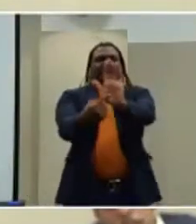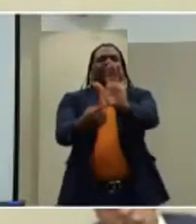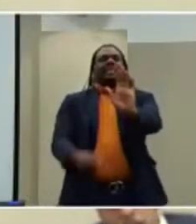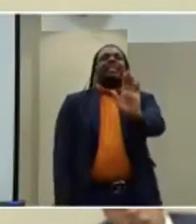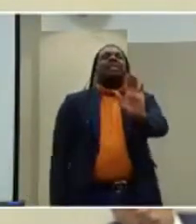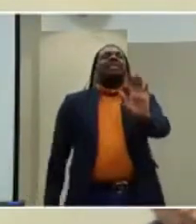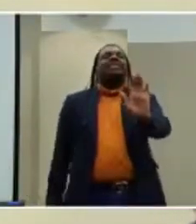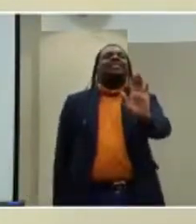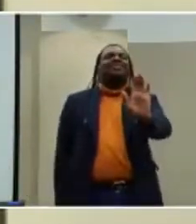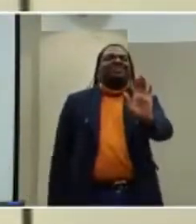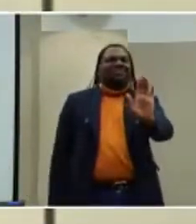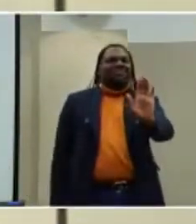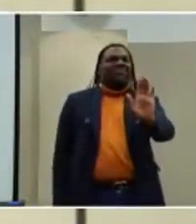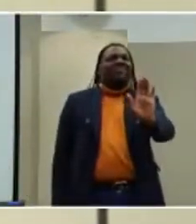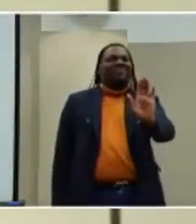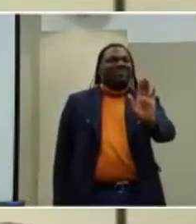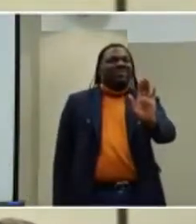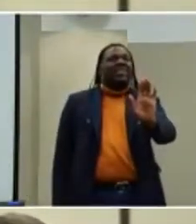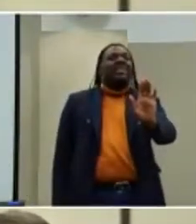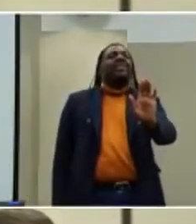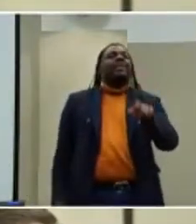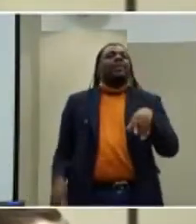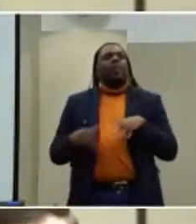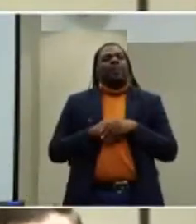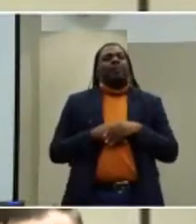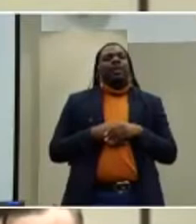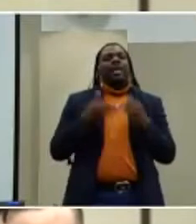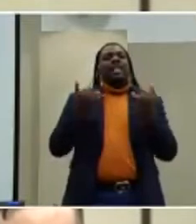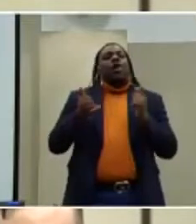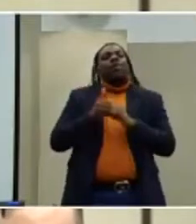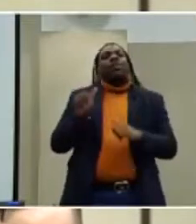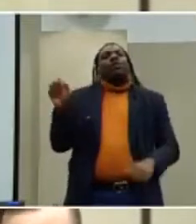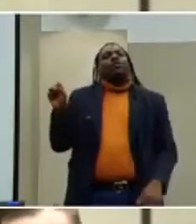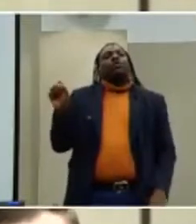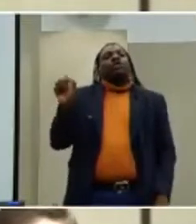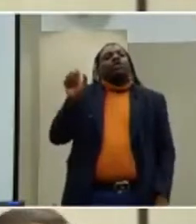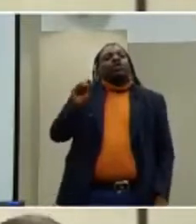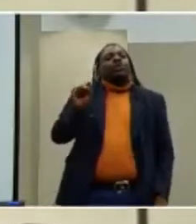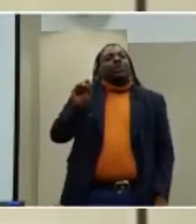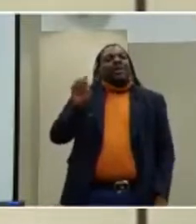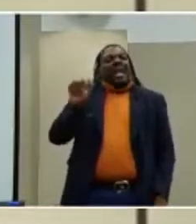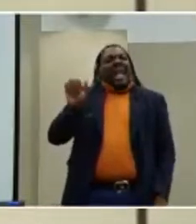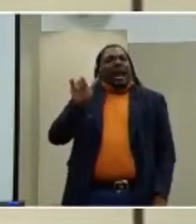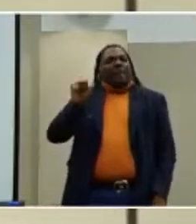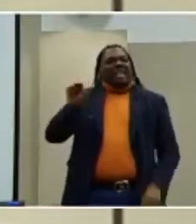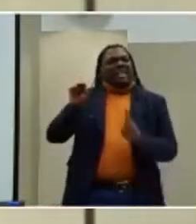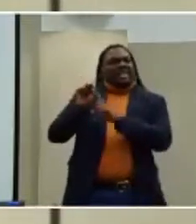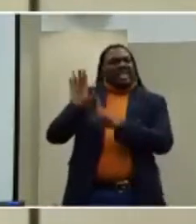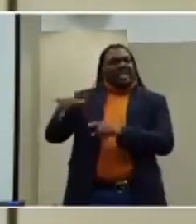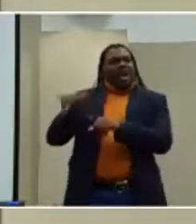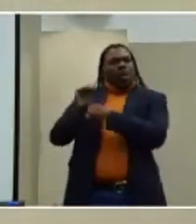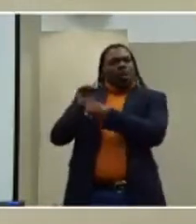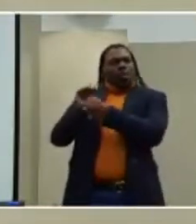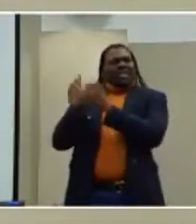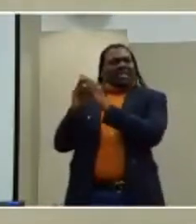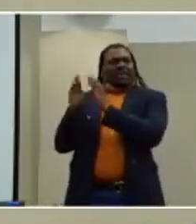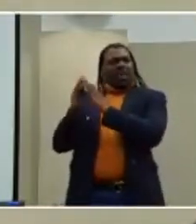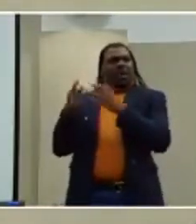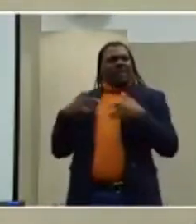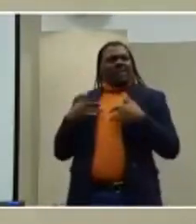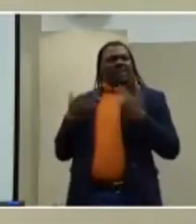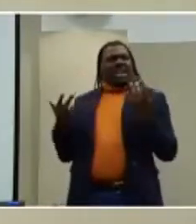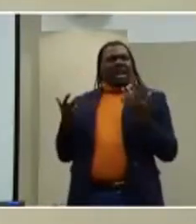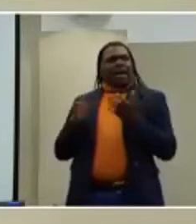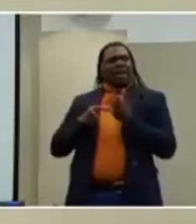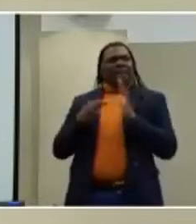diligence is evident in the Social Security Administration's Work Incentive Seminar event,